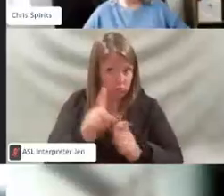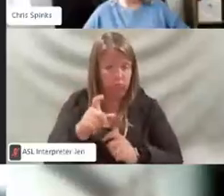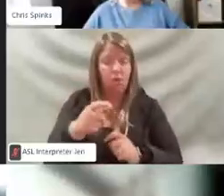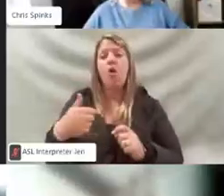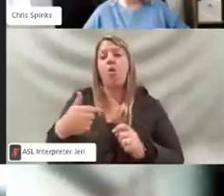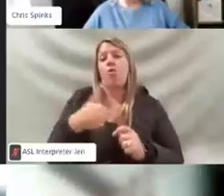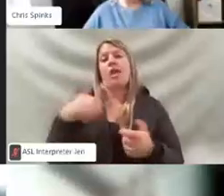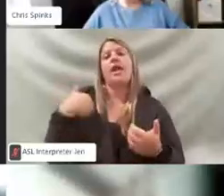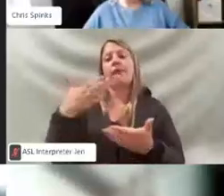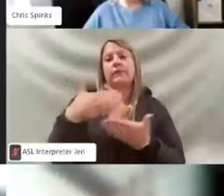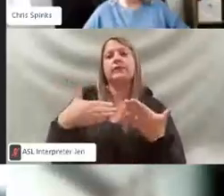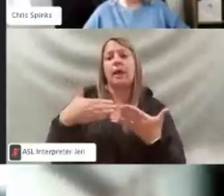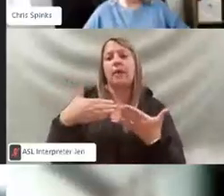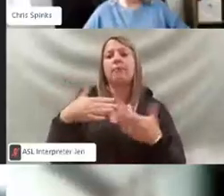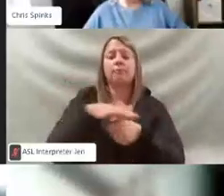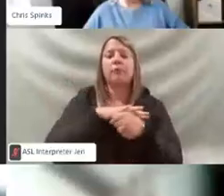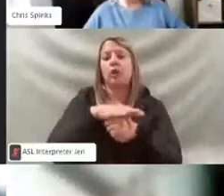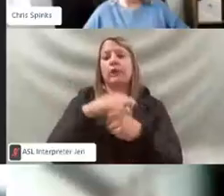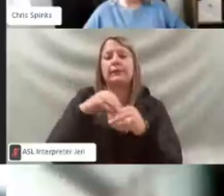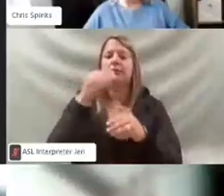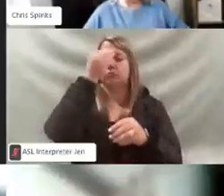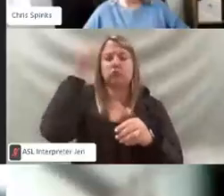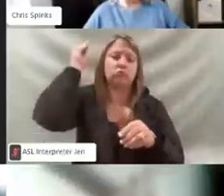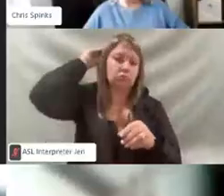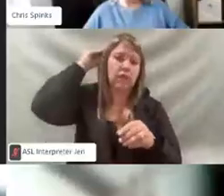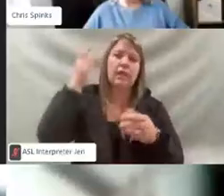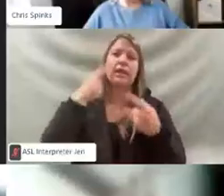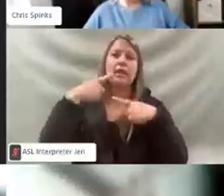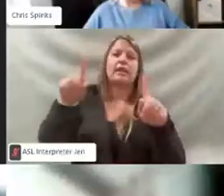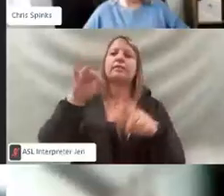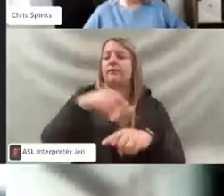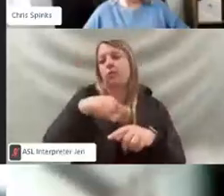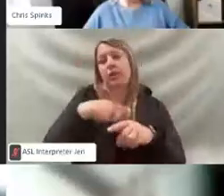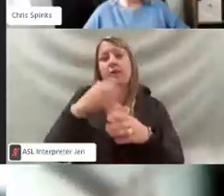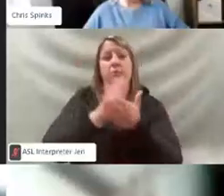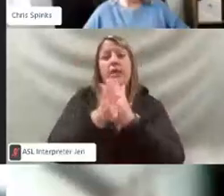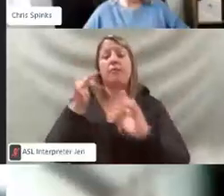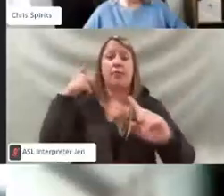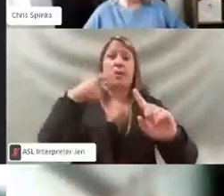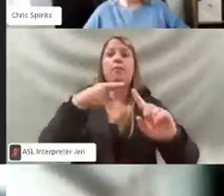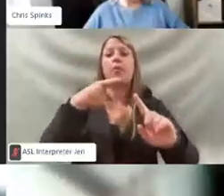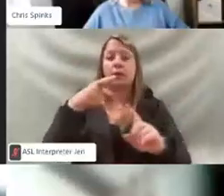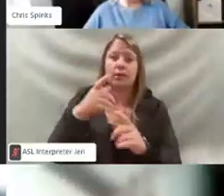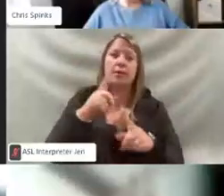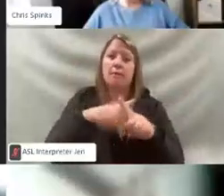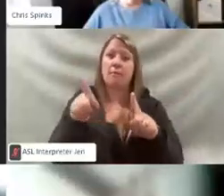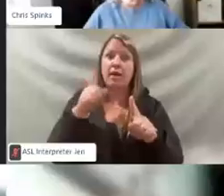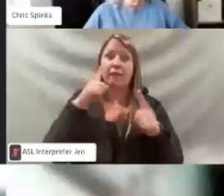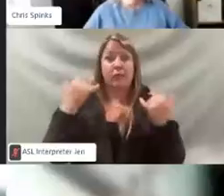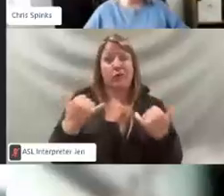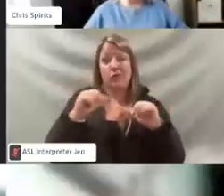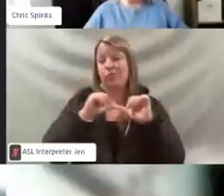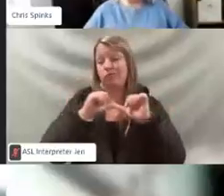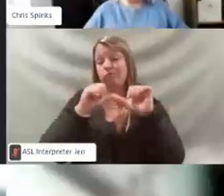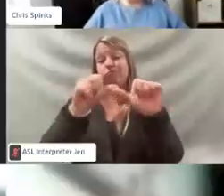We have some spaces in mind, and we will do more details and announce something if we get to that point. Okay. So, but as for now, it